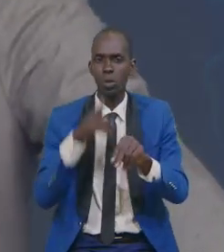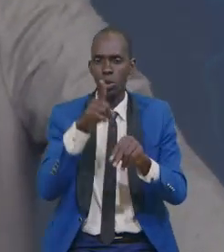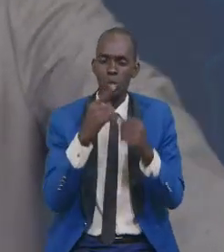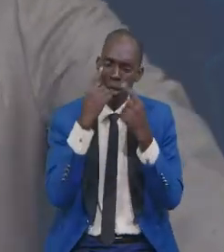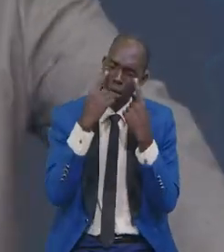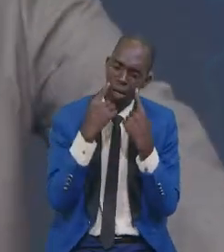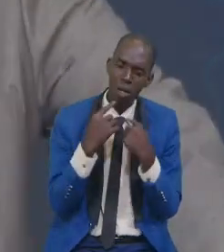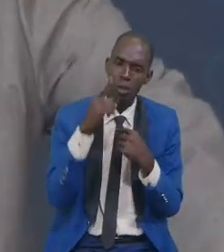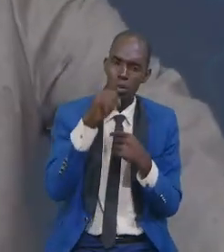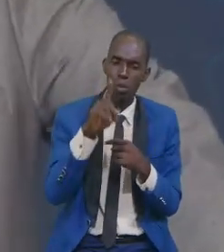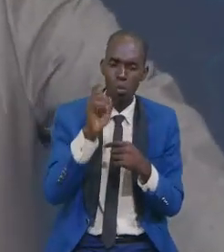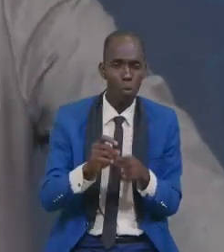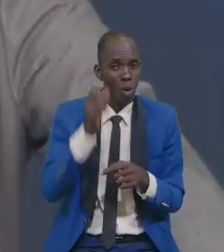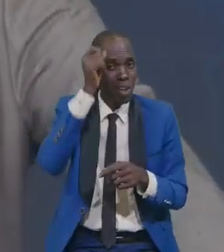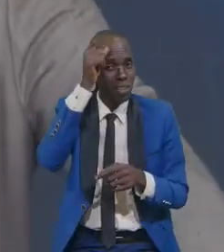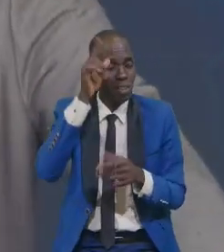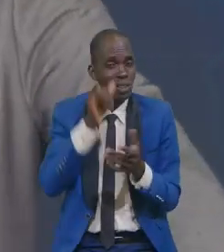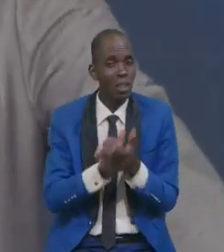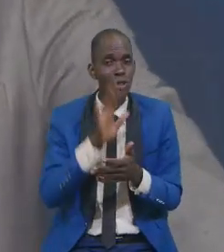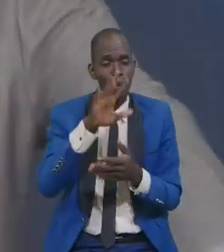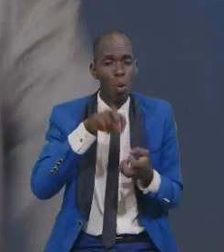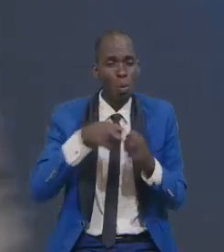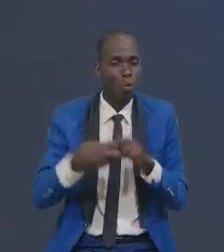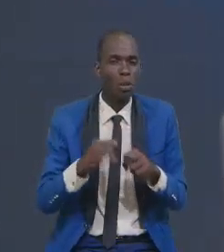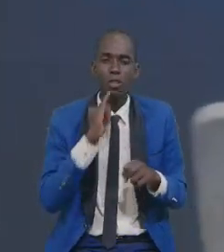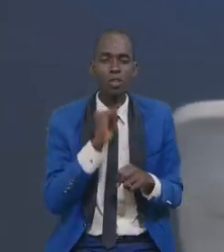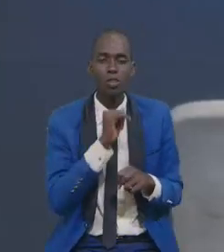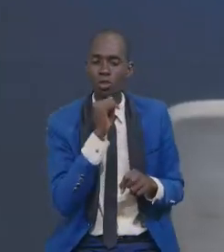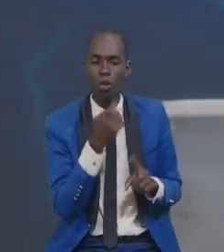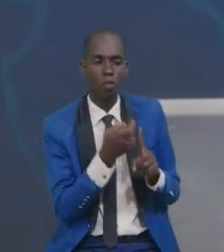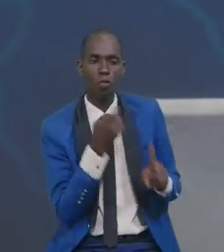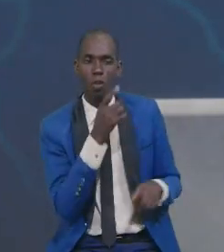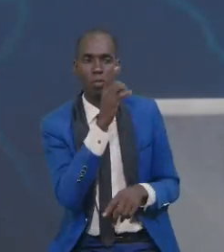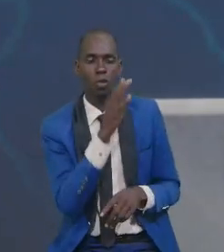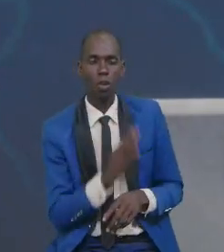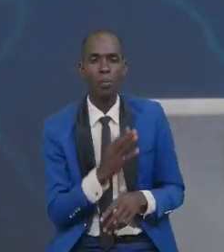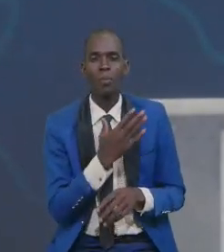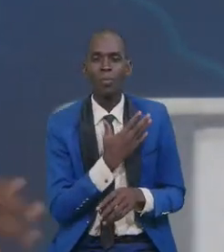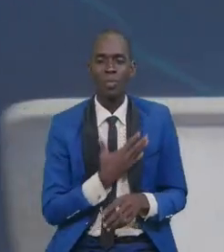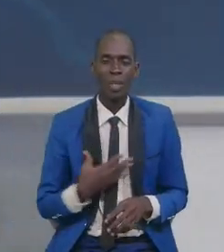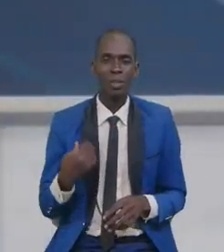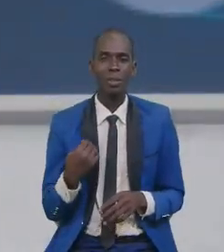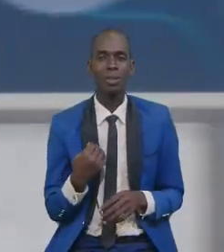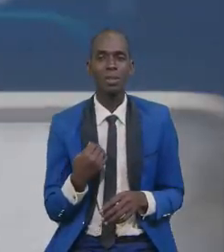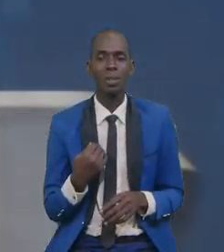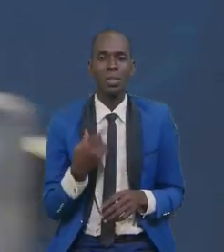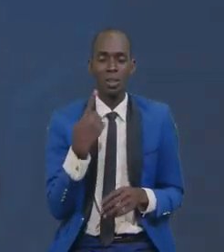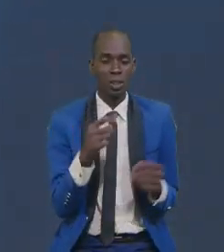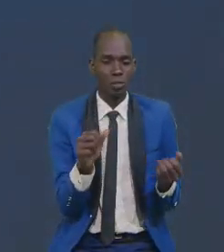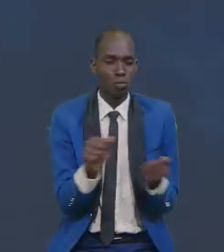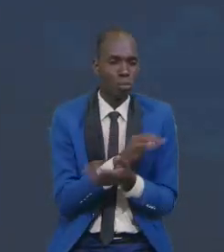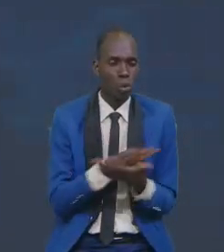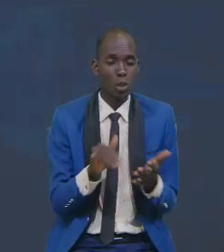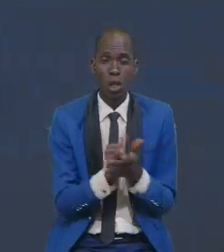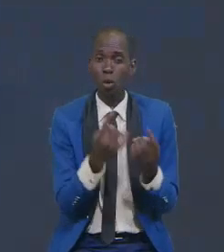God. The barrenness is not God. And the depravity, the destruction is